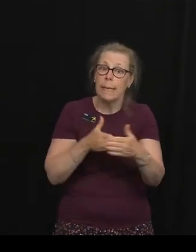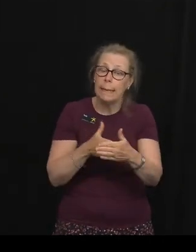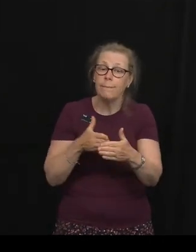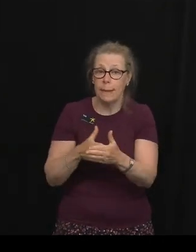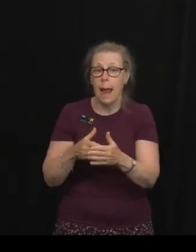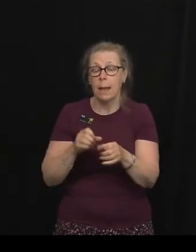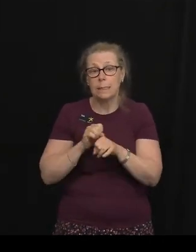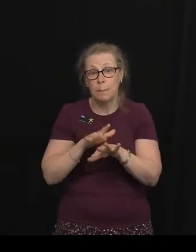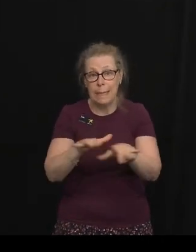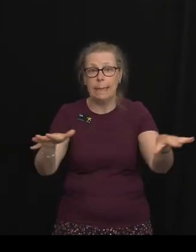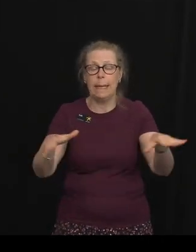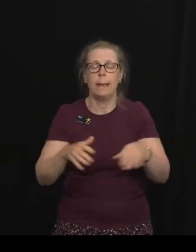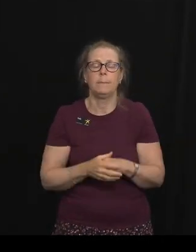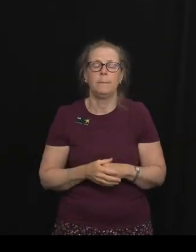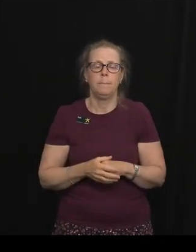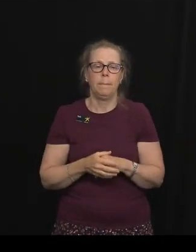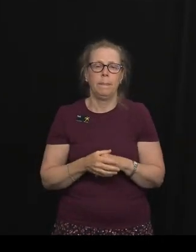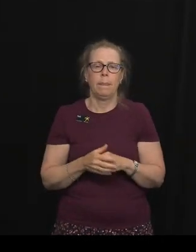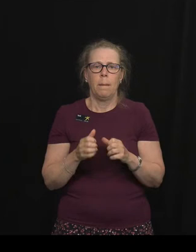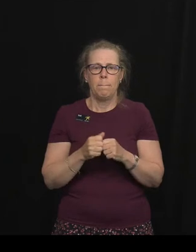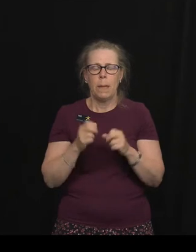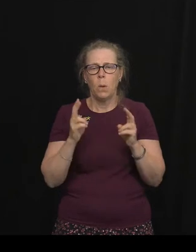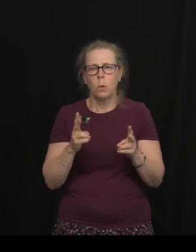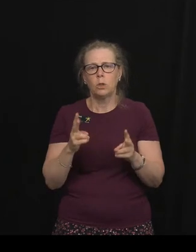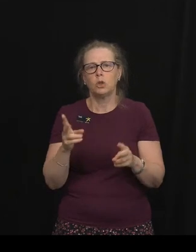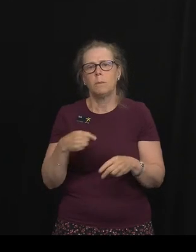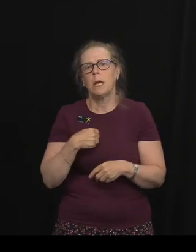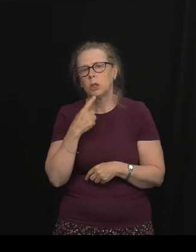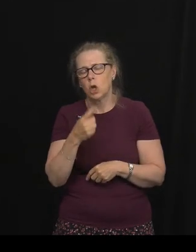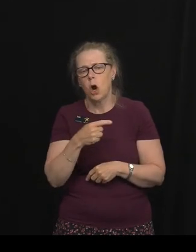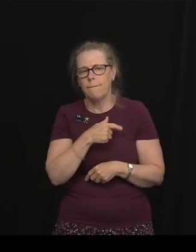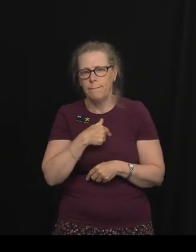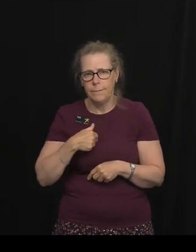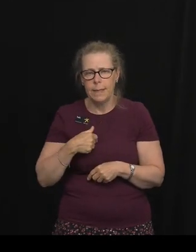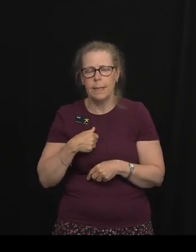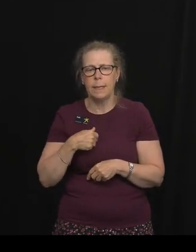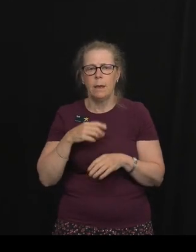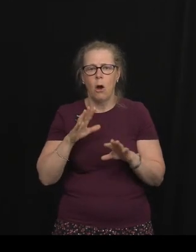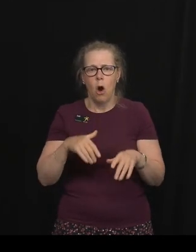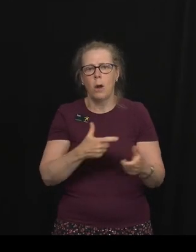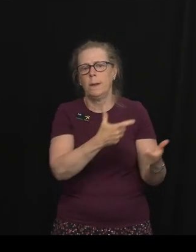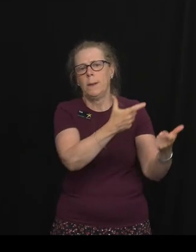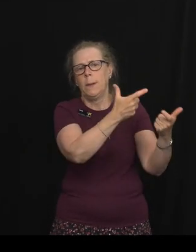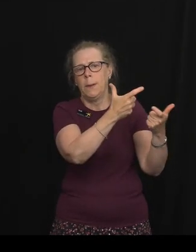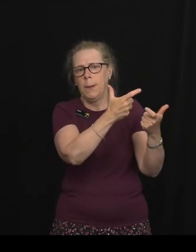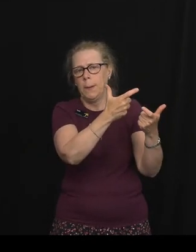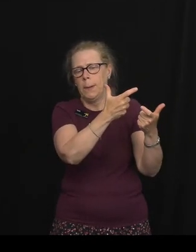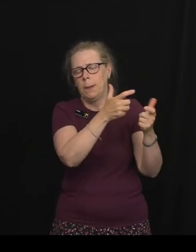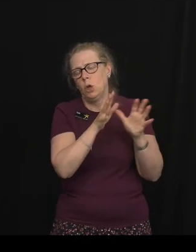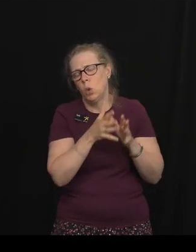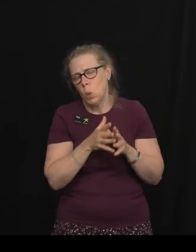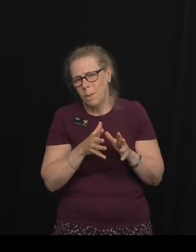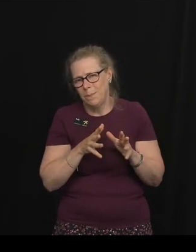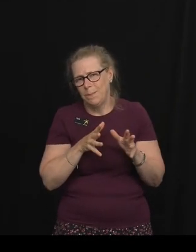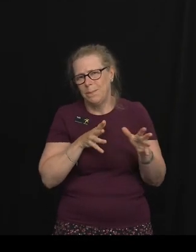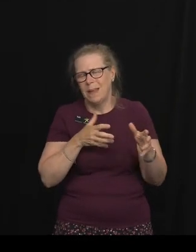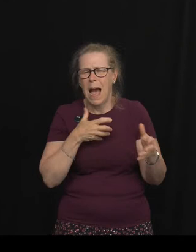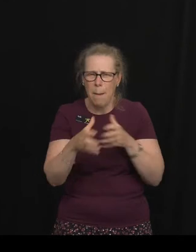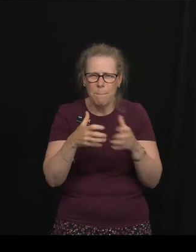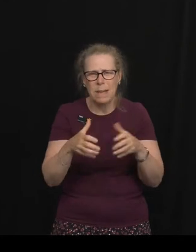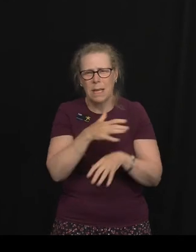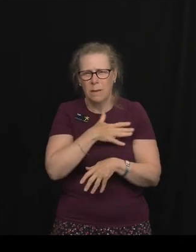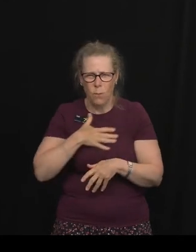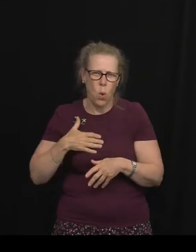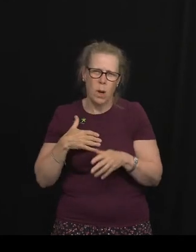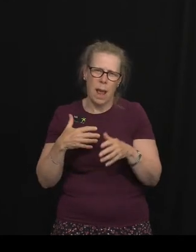But when we needed to, as I said, we adapted our portfolios in different ways between March 20 and